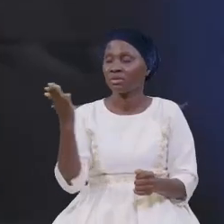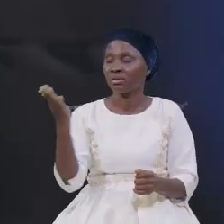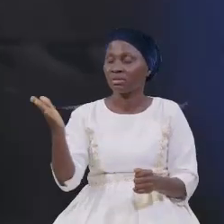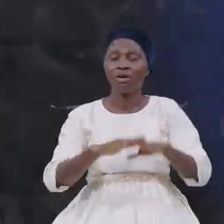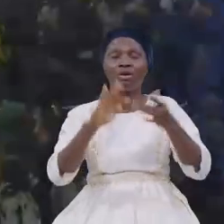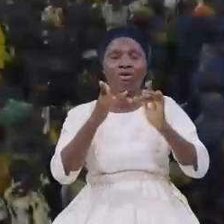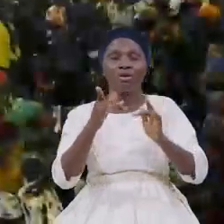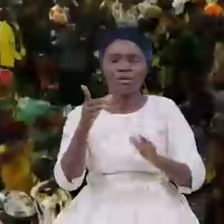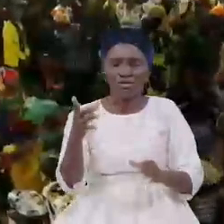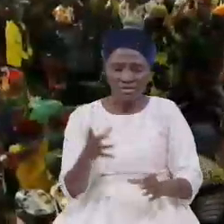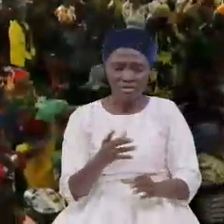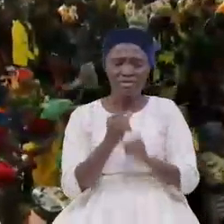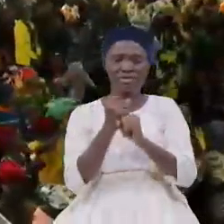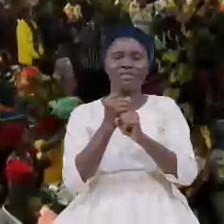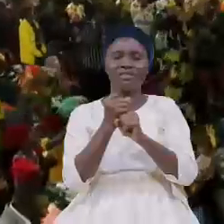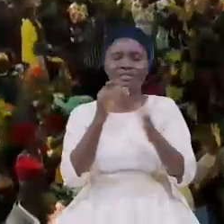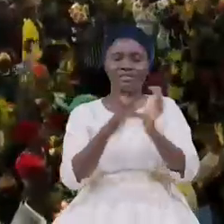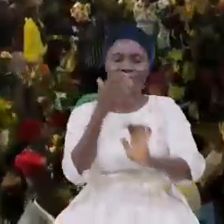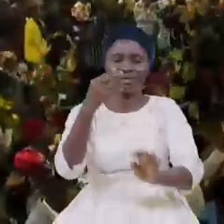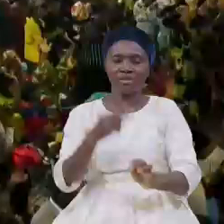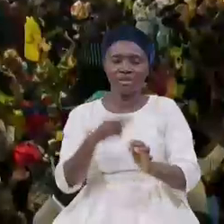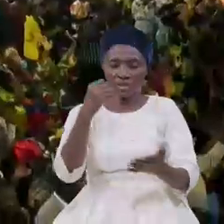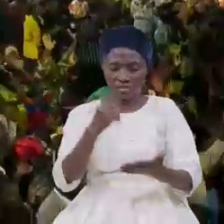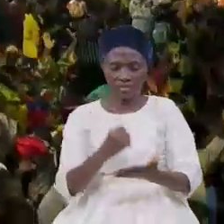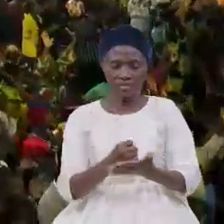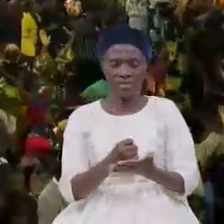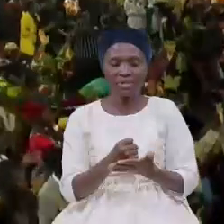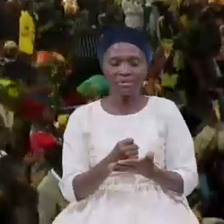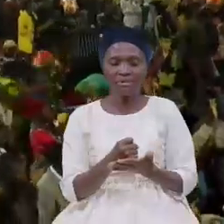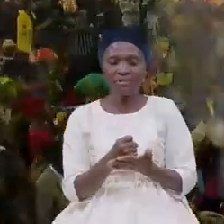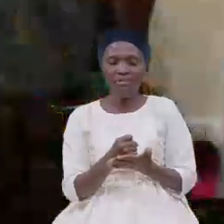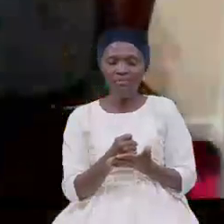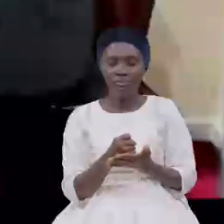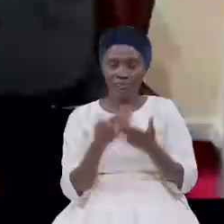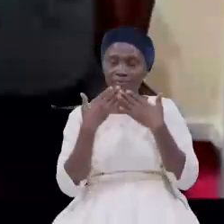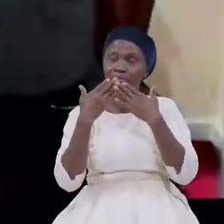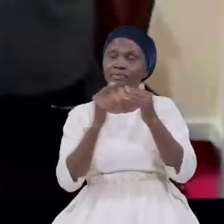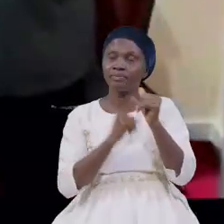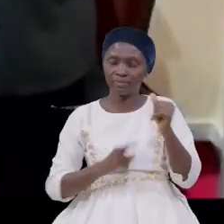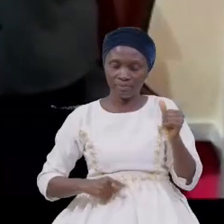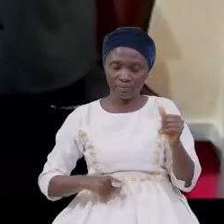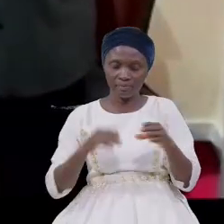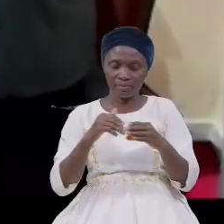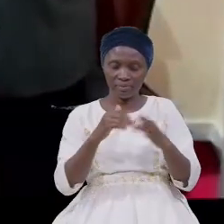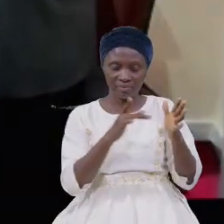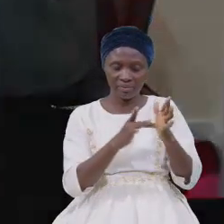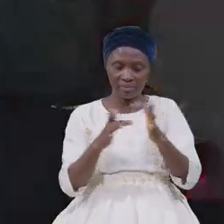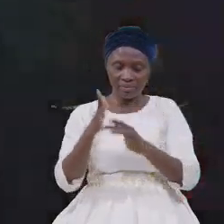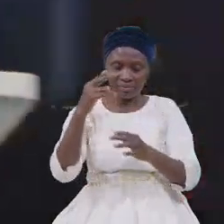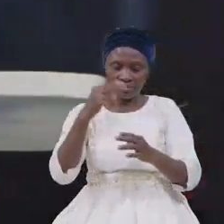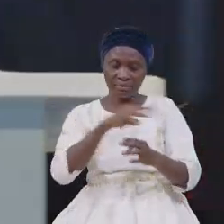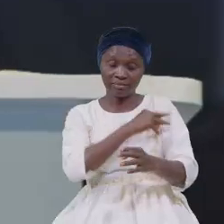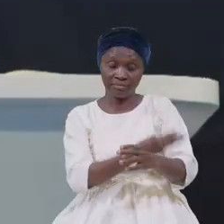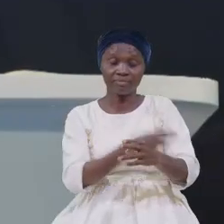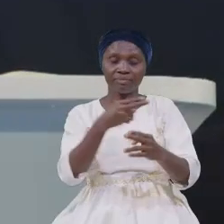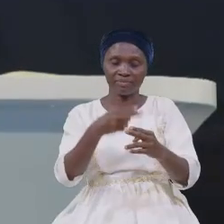receive in Jesus' name. Thank you, Lord. In Jesus' mighty name,